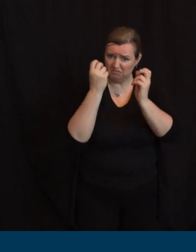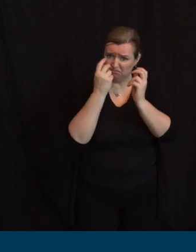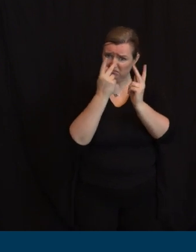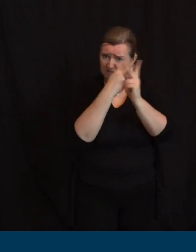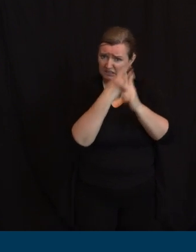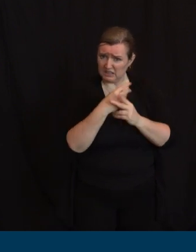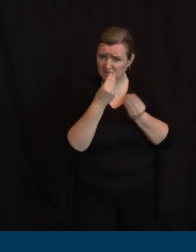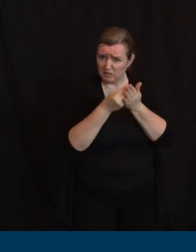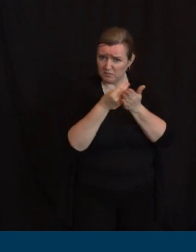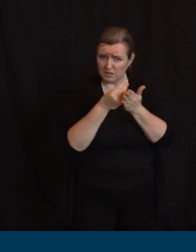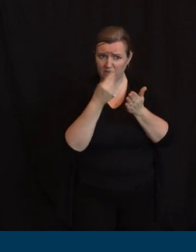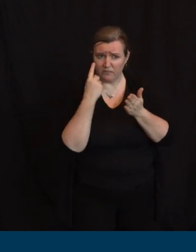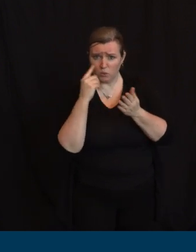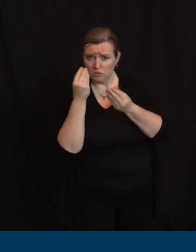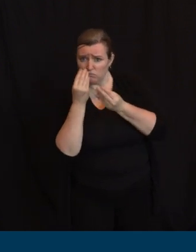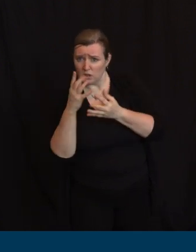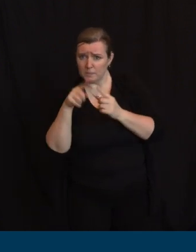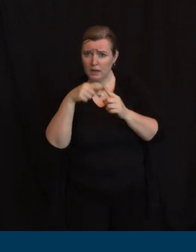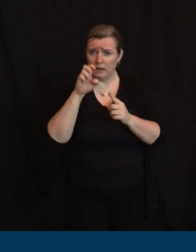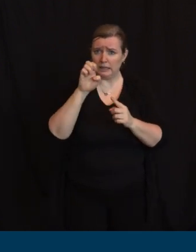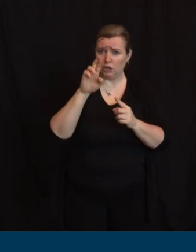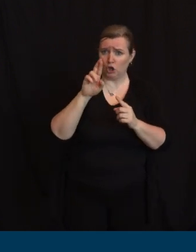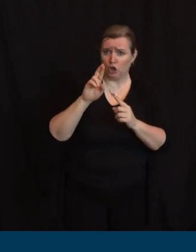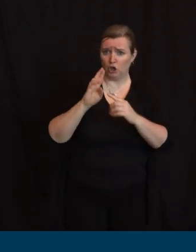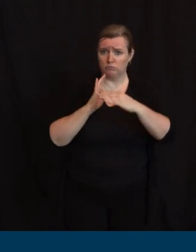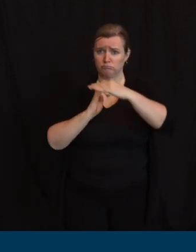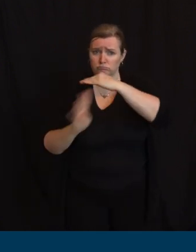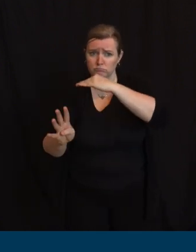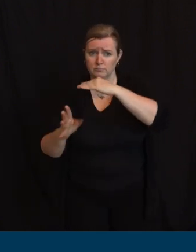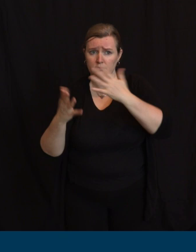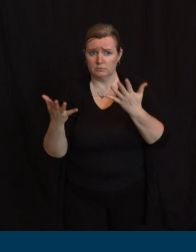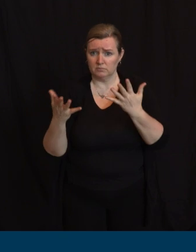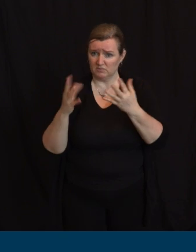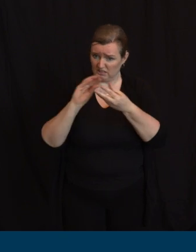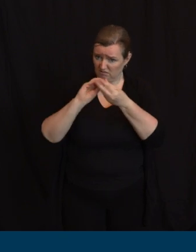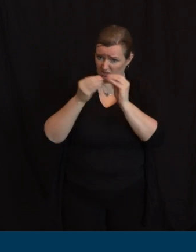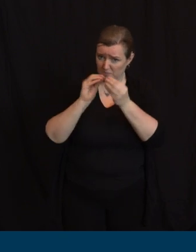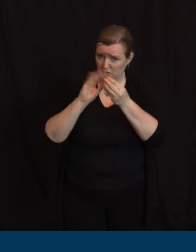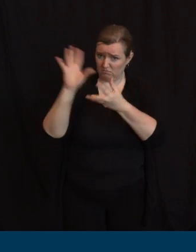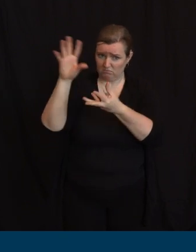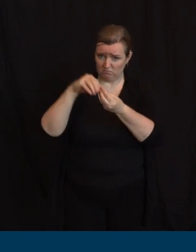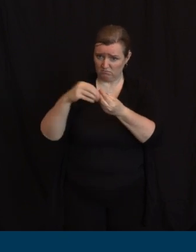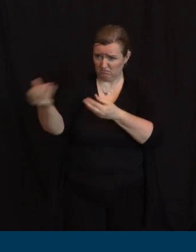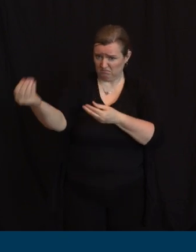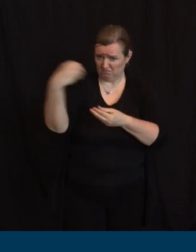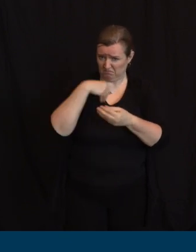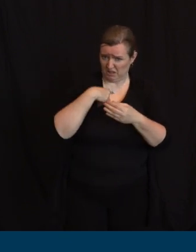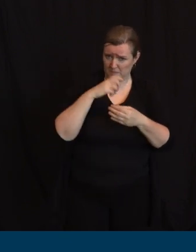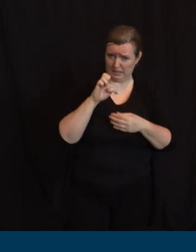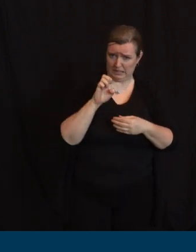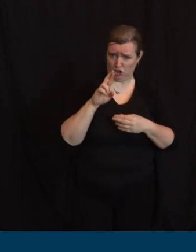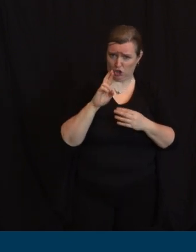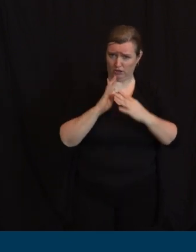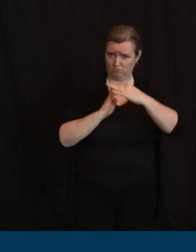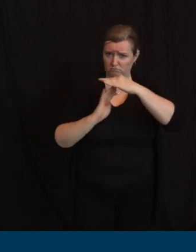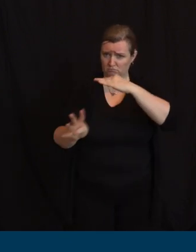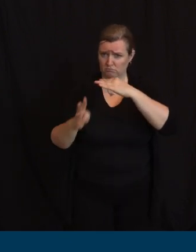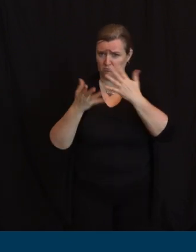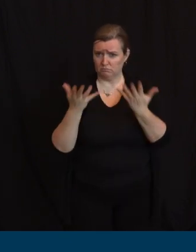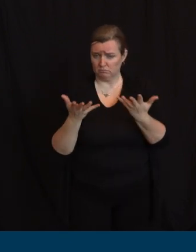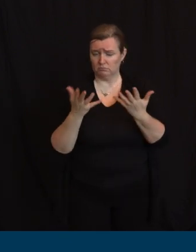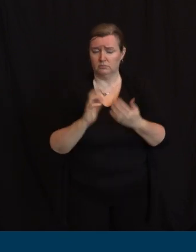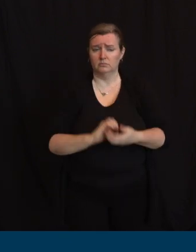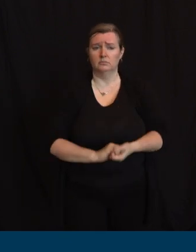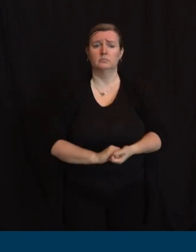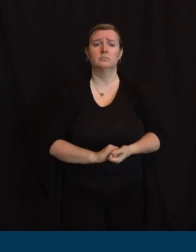for hospitalizations? The other thing here, the other question would be, you mentioned,